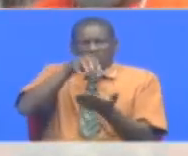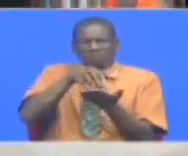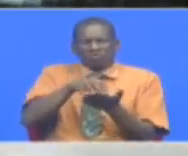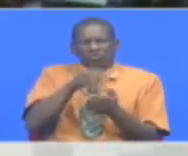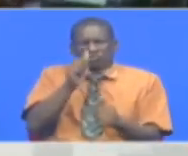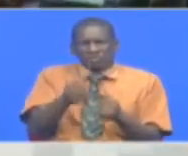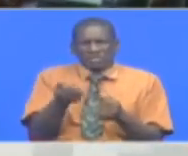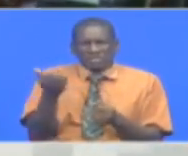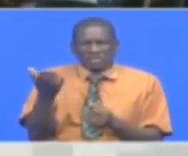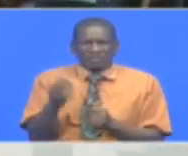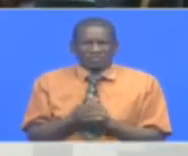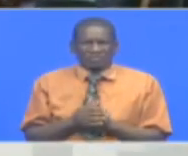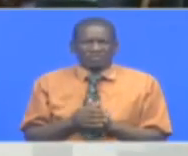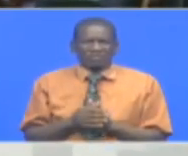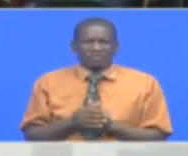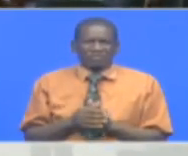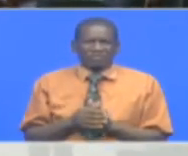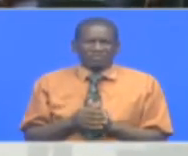inajikimu.